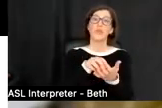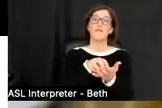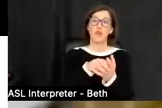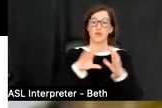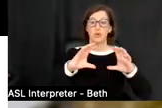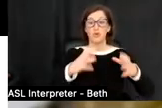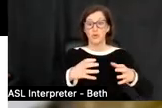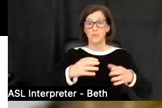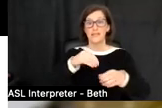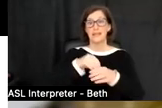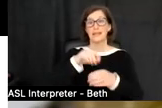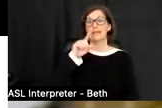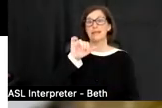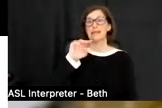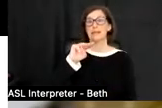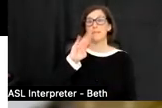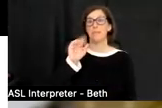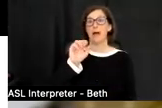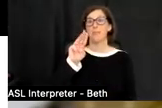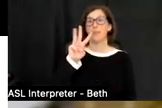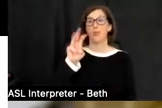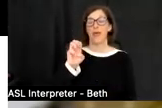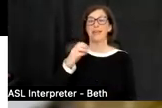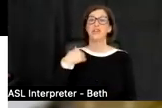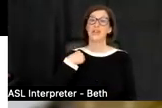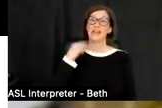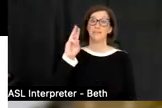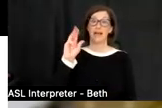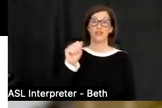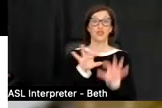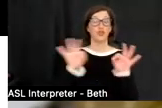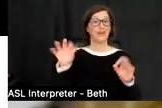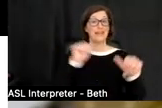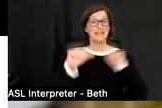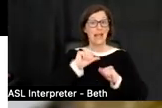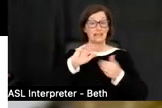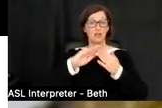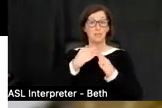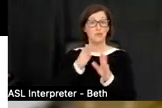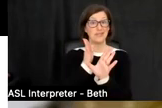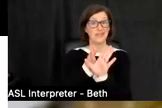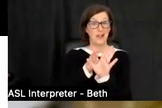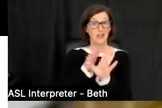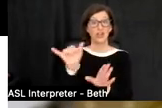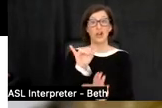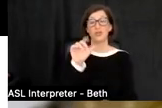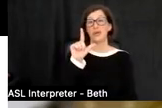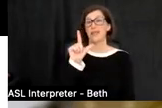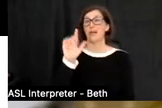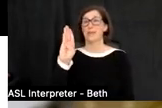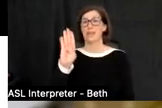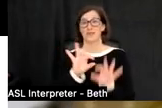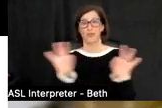in Zimbabwe. She holds a Master of Science in Community Psychology as well as an LLB.